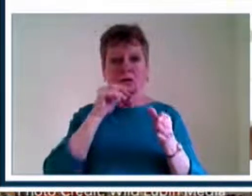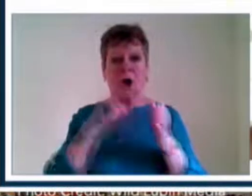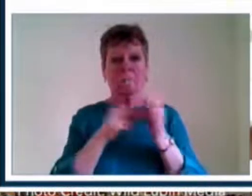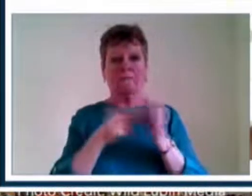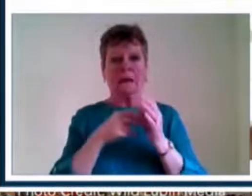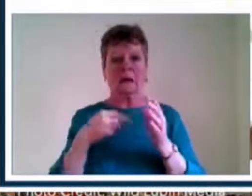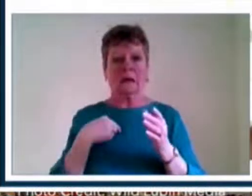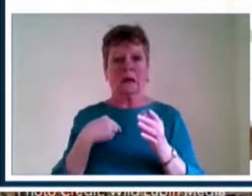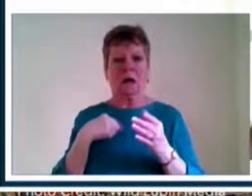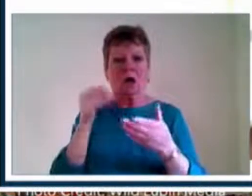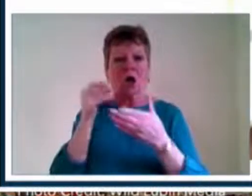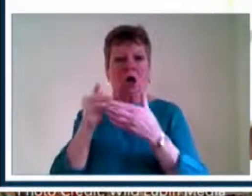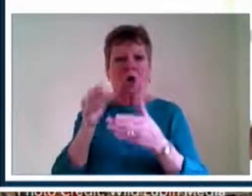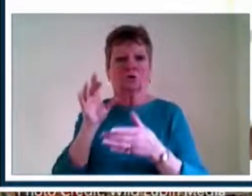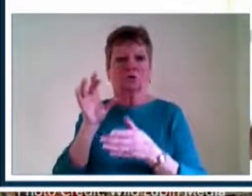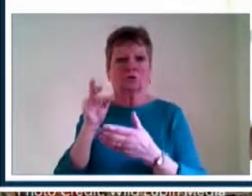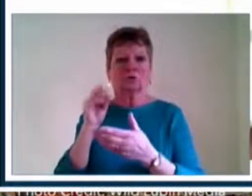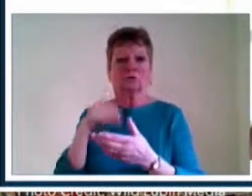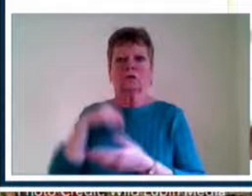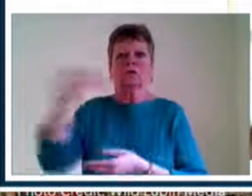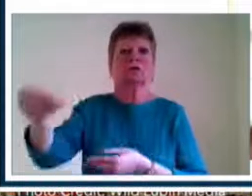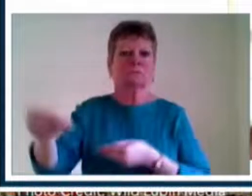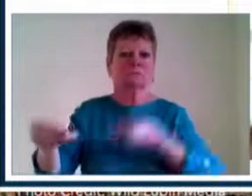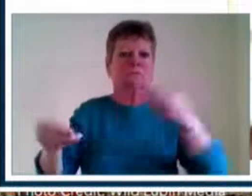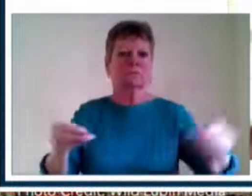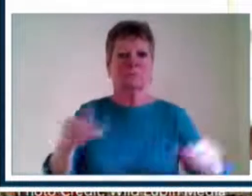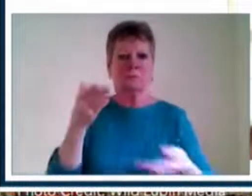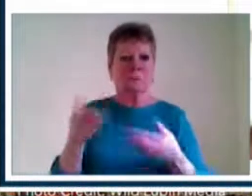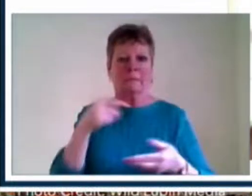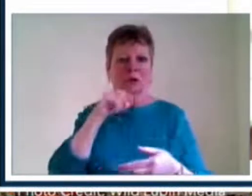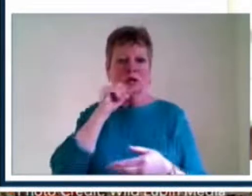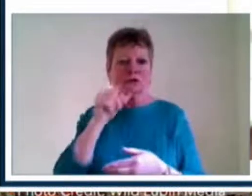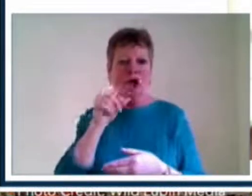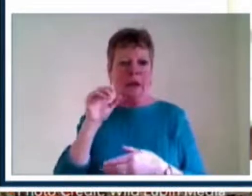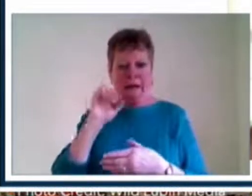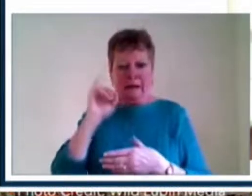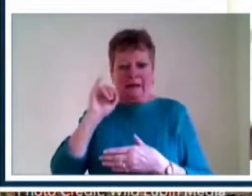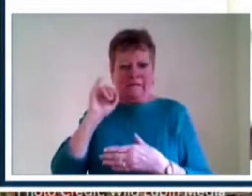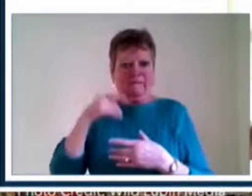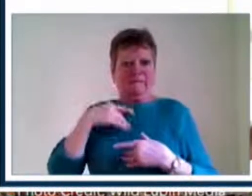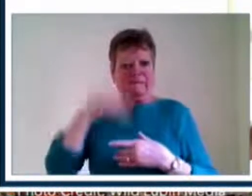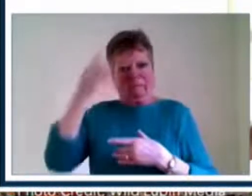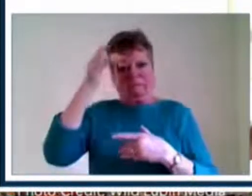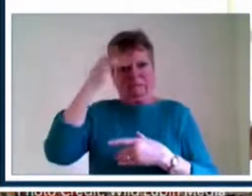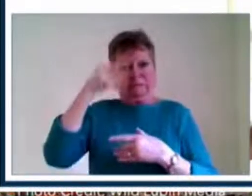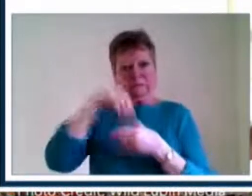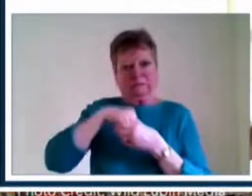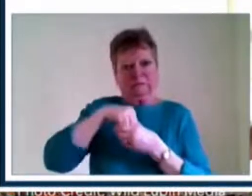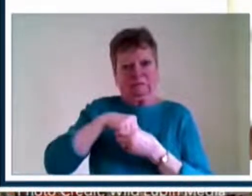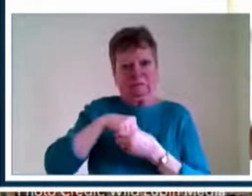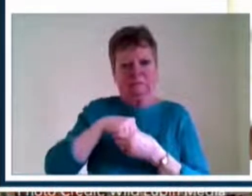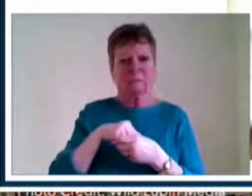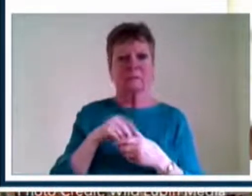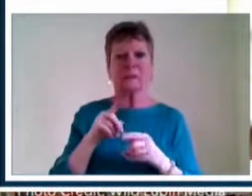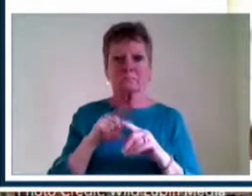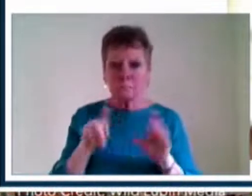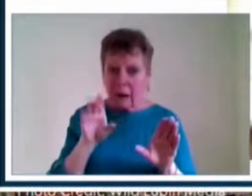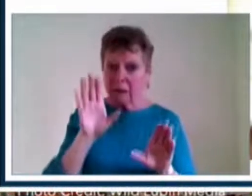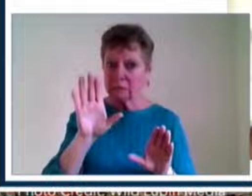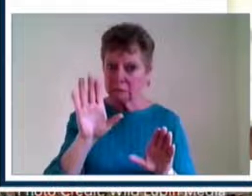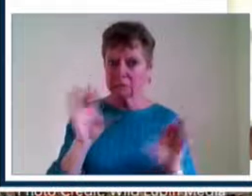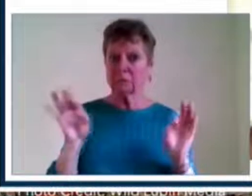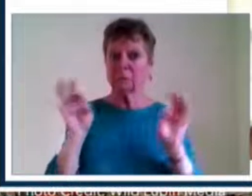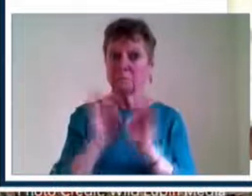they're not really at risk of being infected in that 90-day period. But it's also important that they take the opportunity